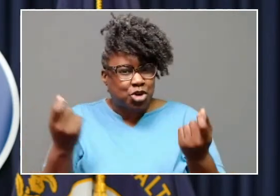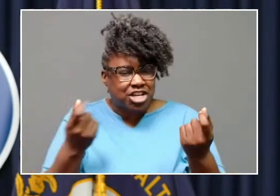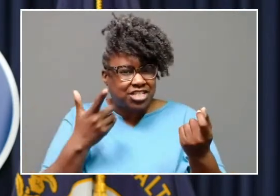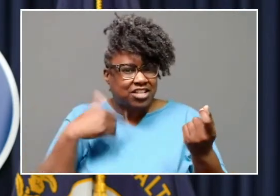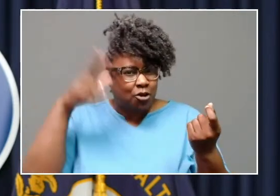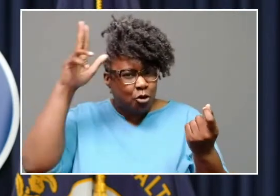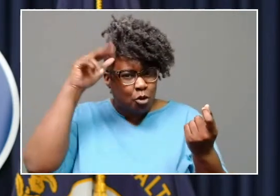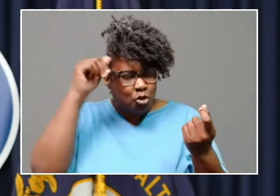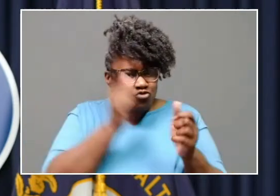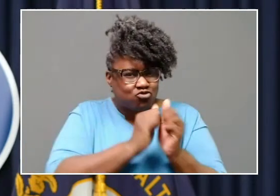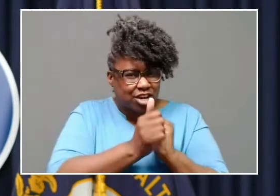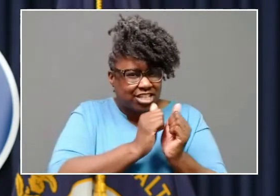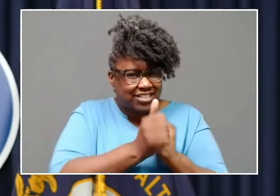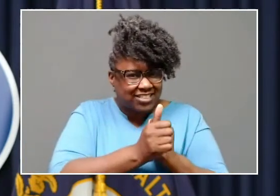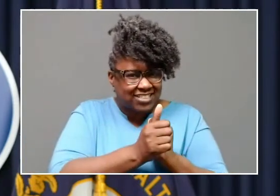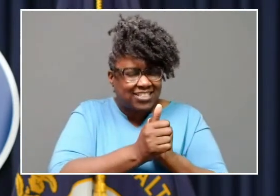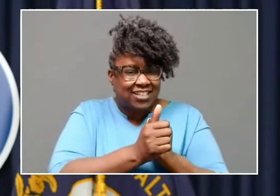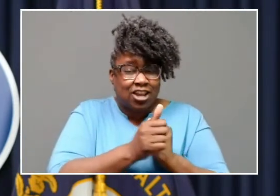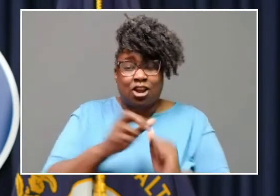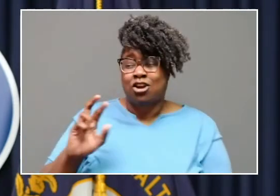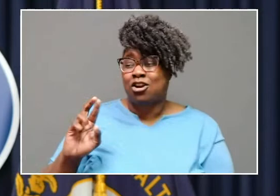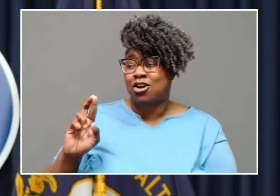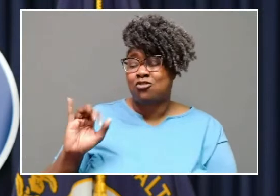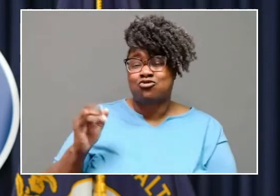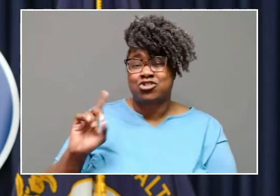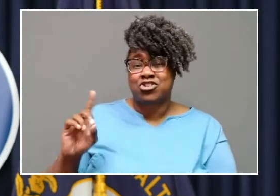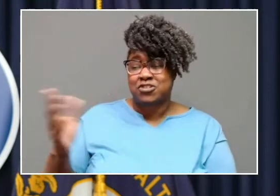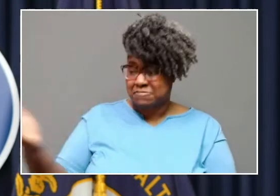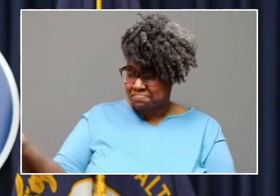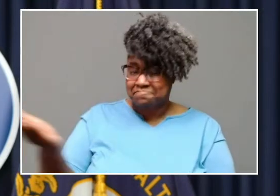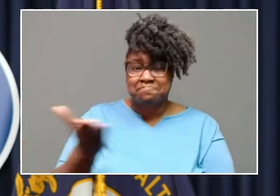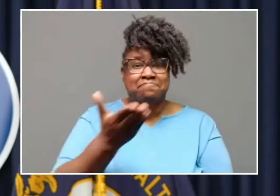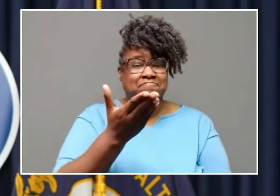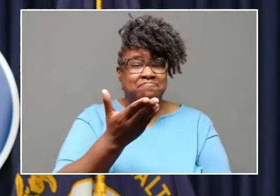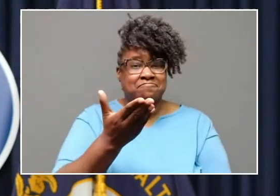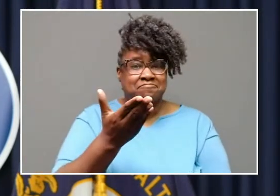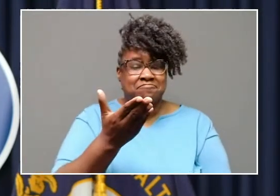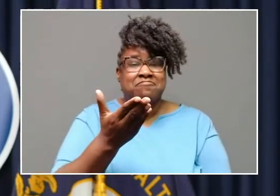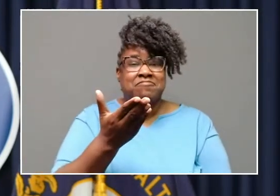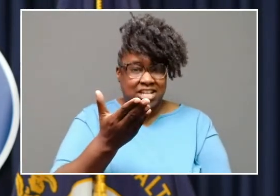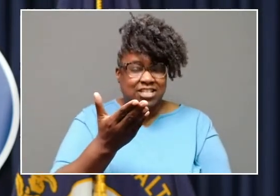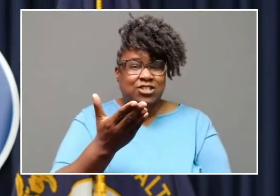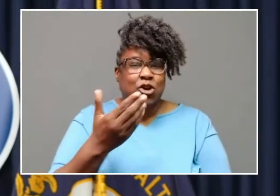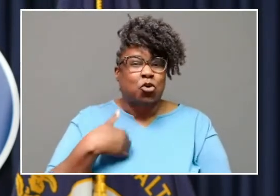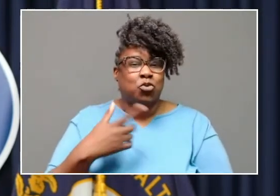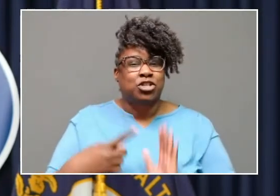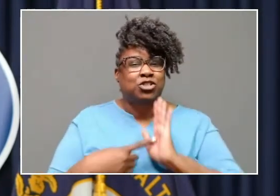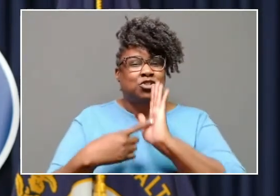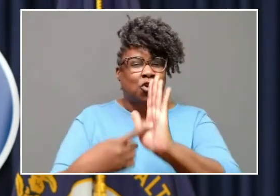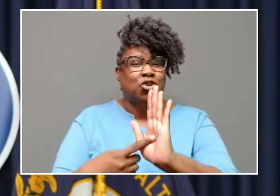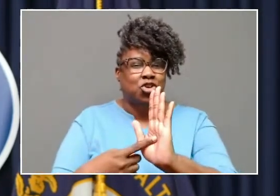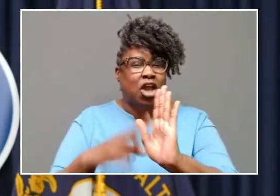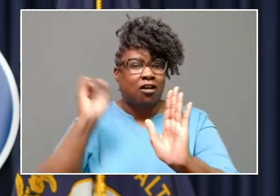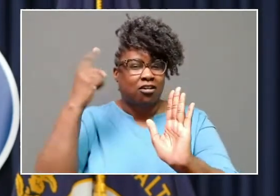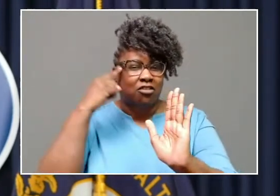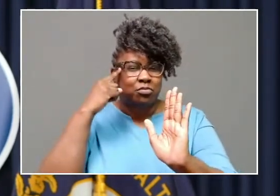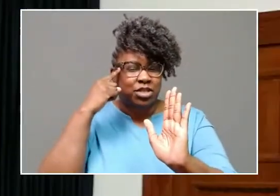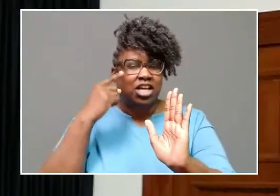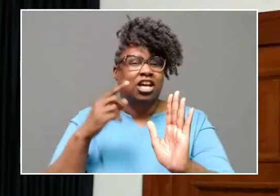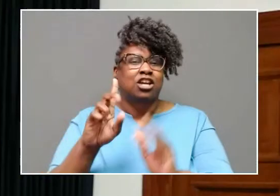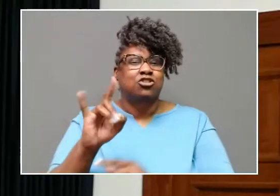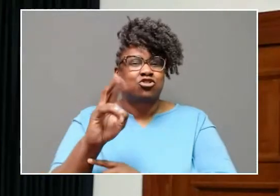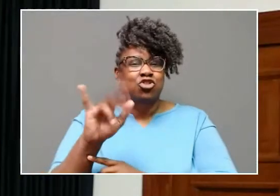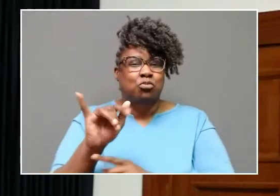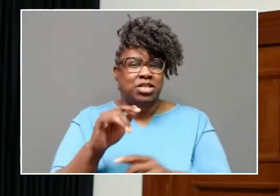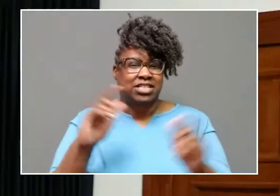that, I'd like Richard to join me as we unveil the Governor's Celebration Derby poster, and then he provides any comments that he'd like. Come on up.